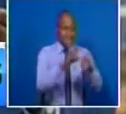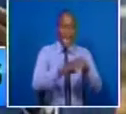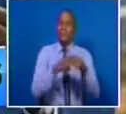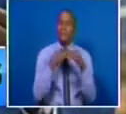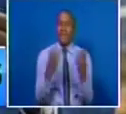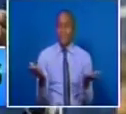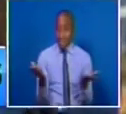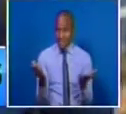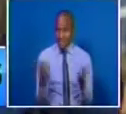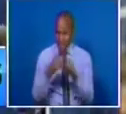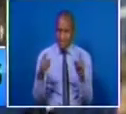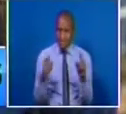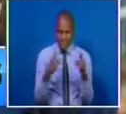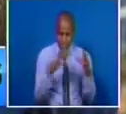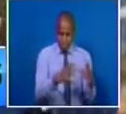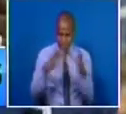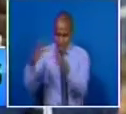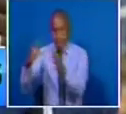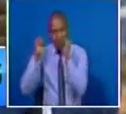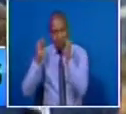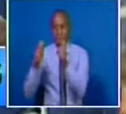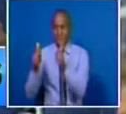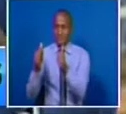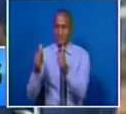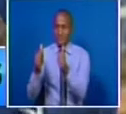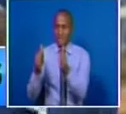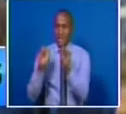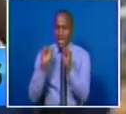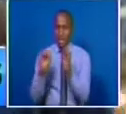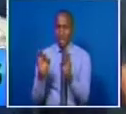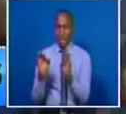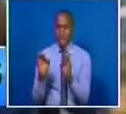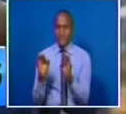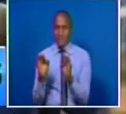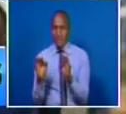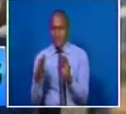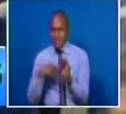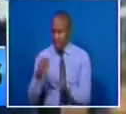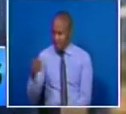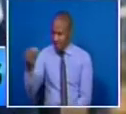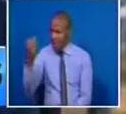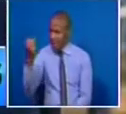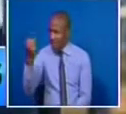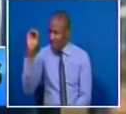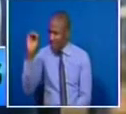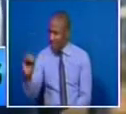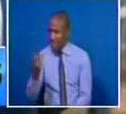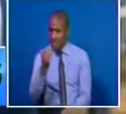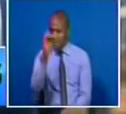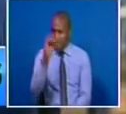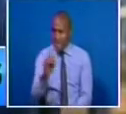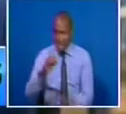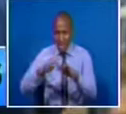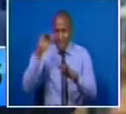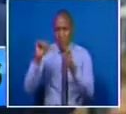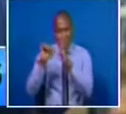it, even in fact you had even 5, like everybody getting like 5% and above,